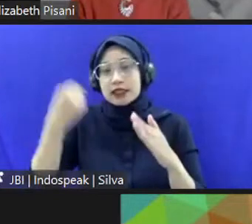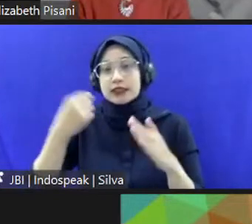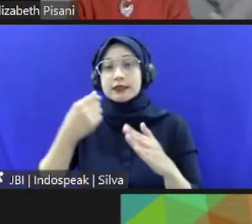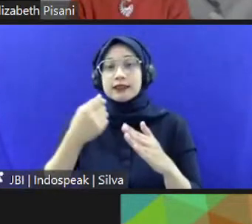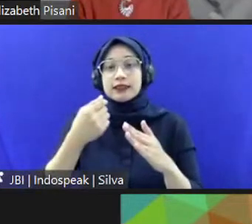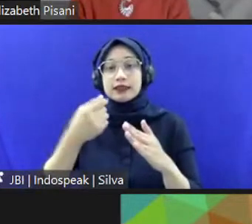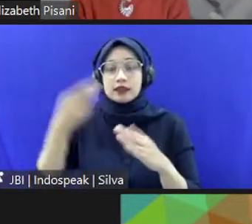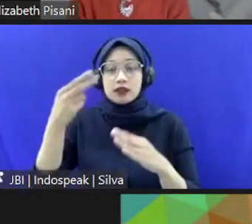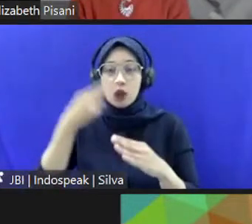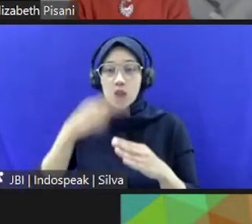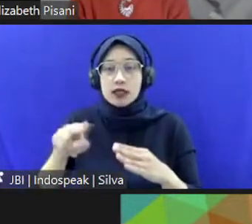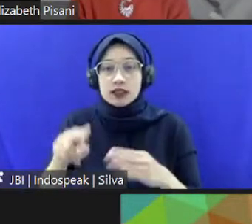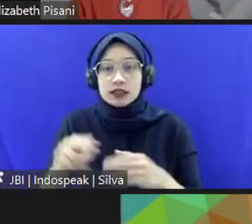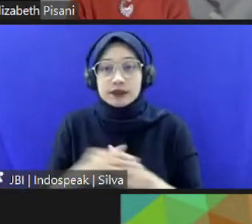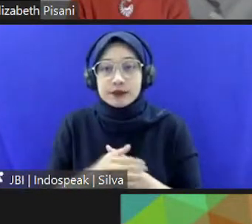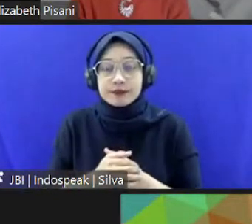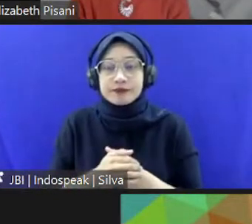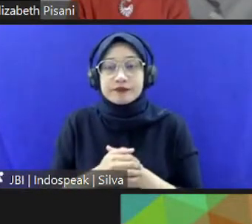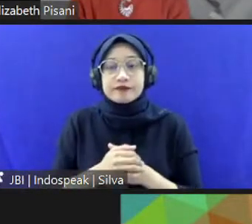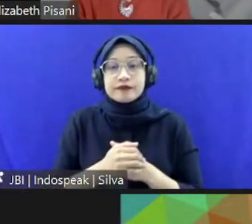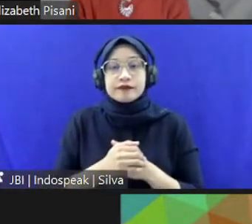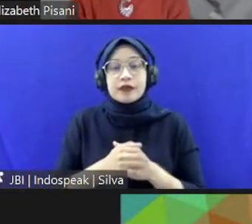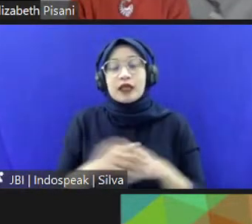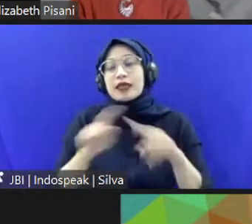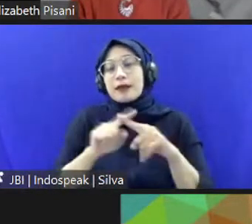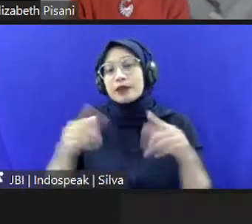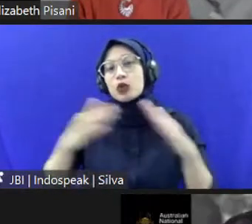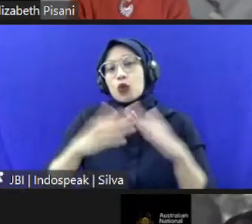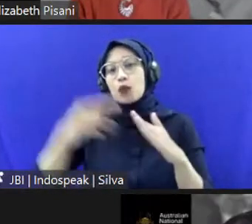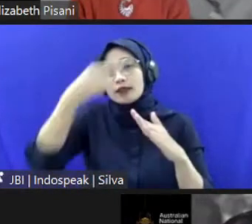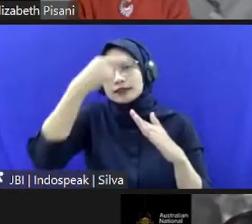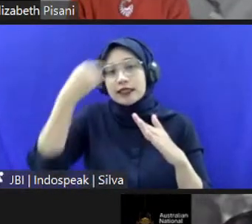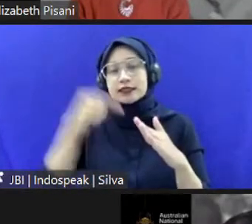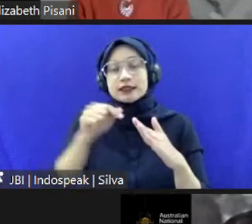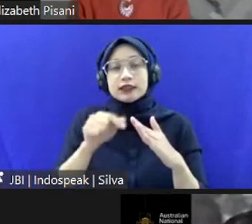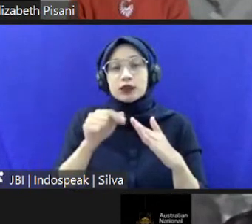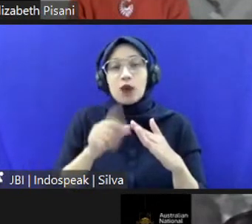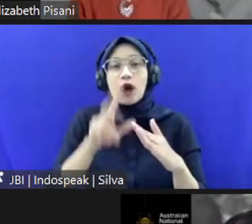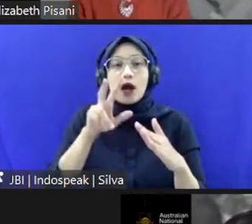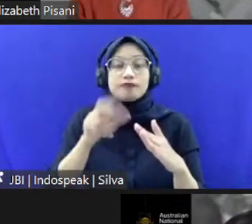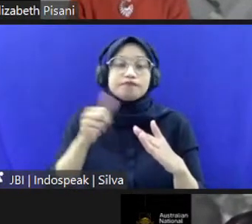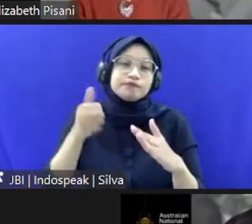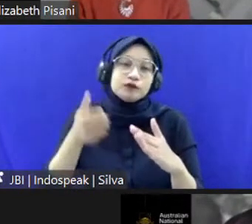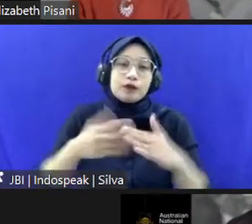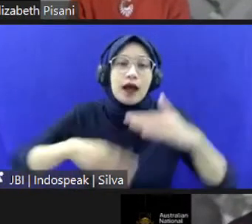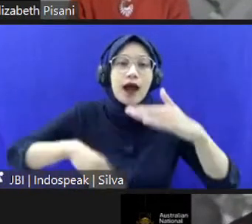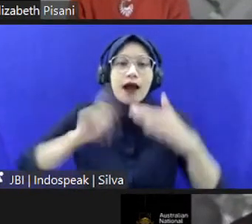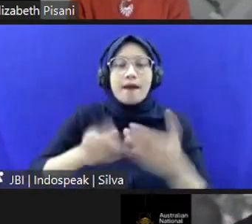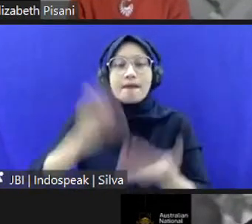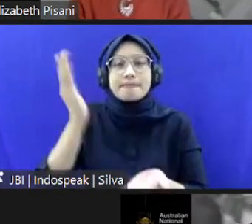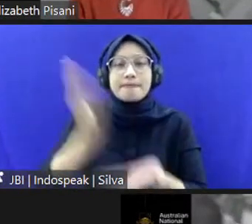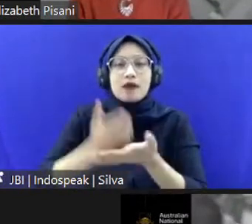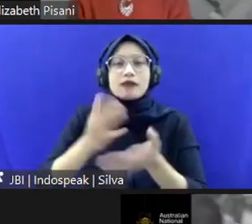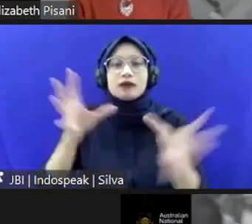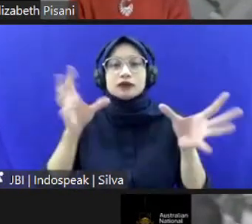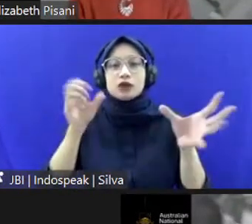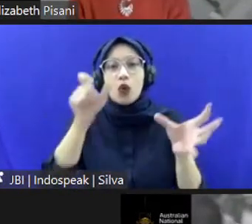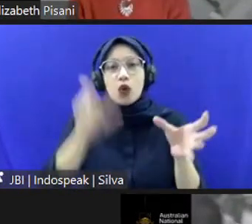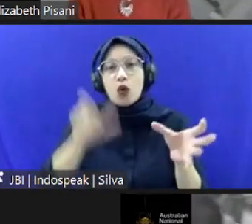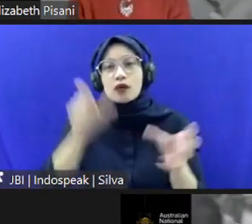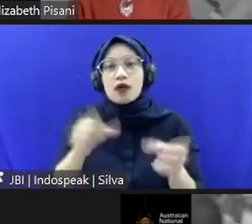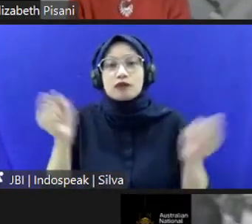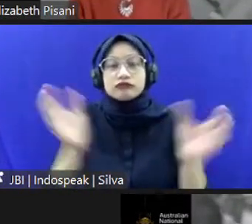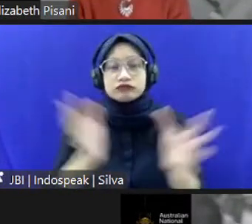200 beds maximum. Is there appetite for foreign investors for setting up mid-large size hospitals